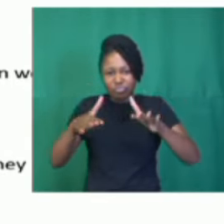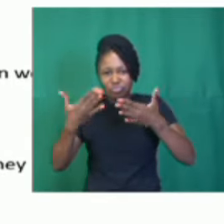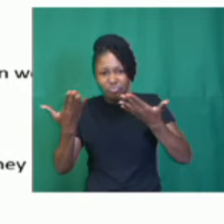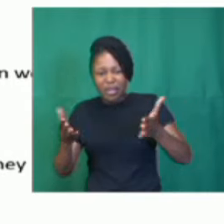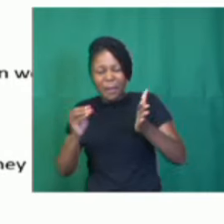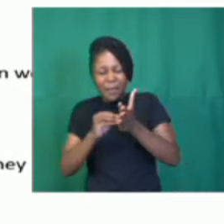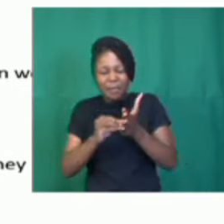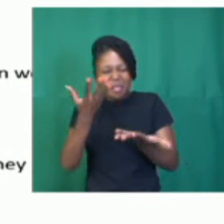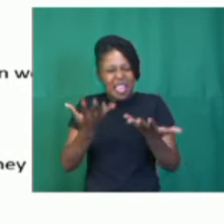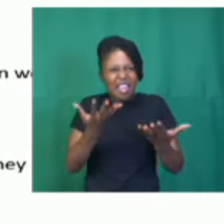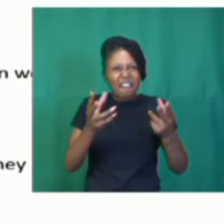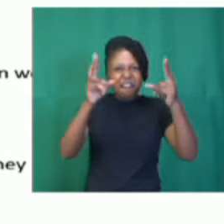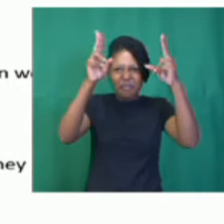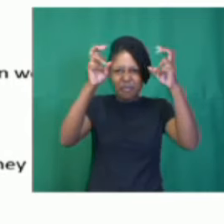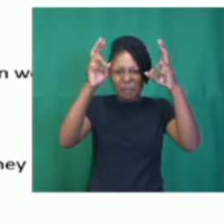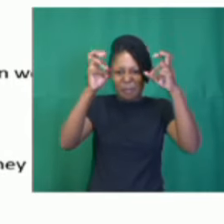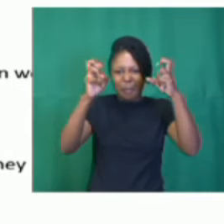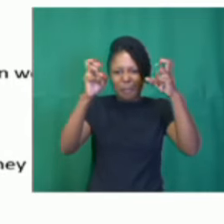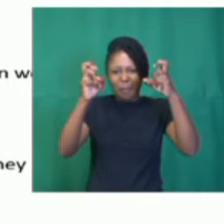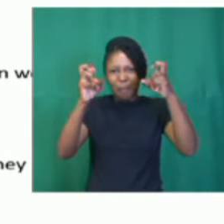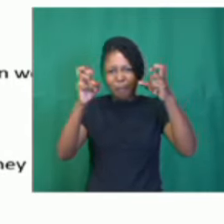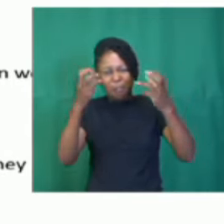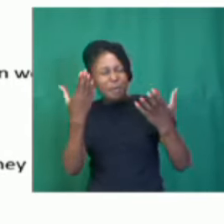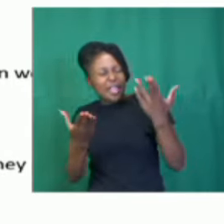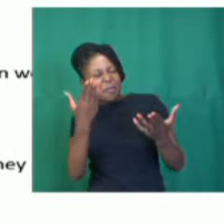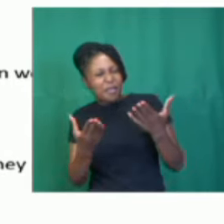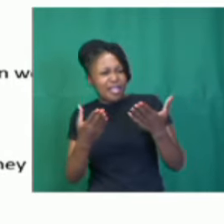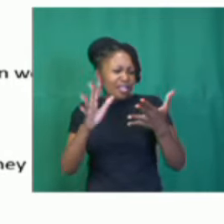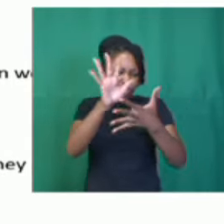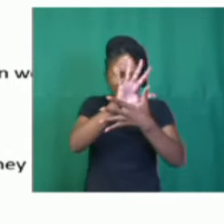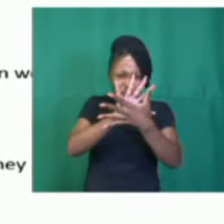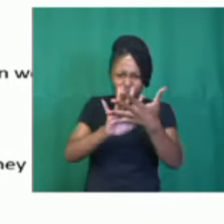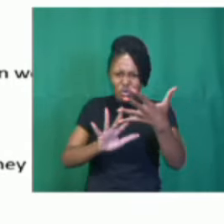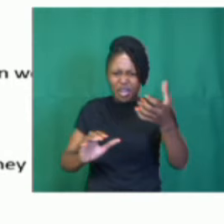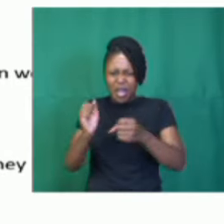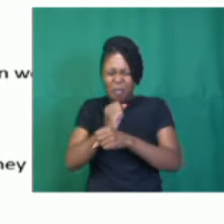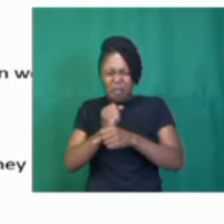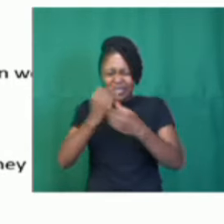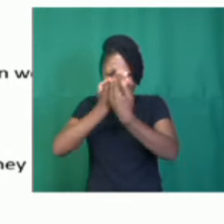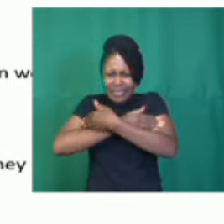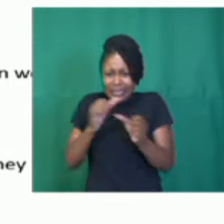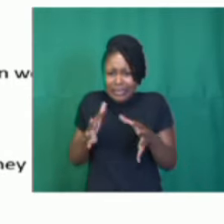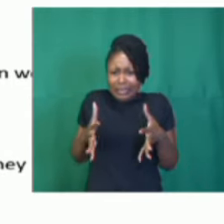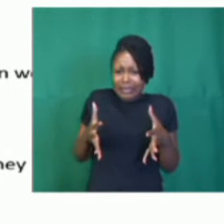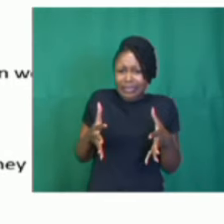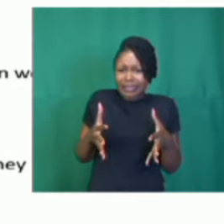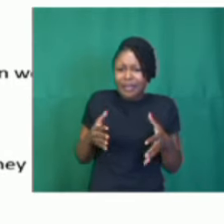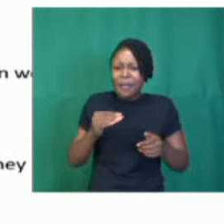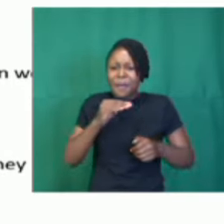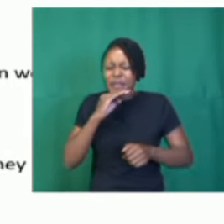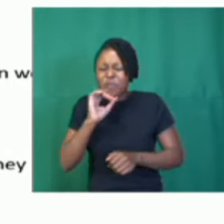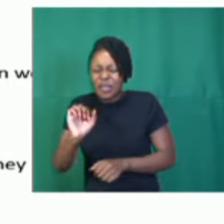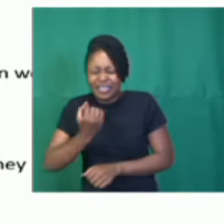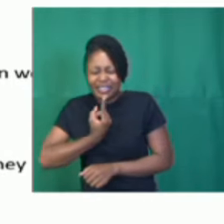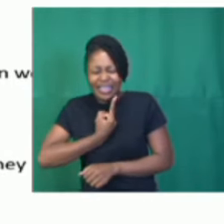poem, maybe let's say you are reading, let's say, a narrative. Maybe the narrative is about a scary night. You are actually able to now guess